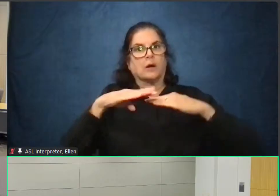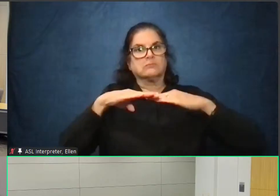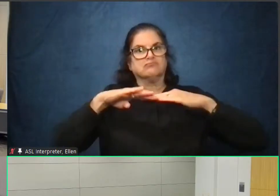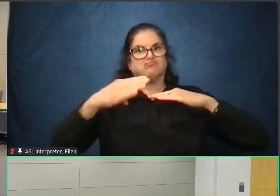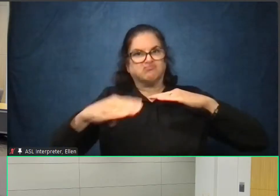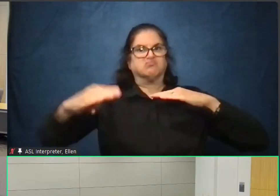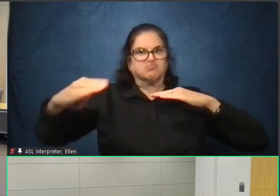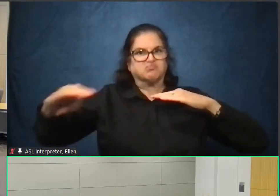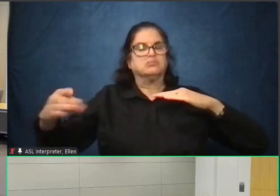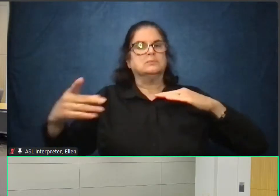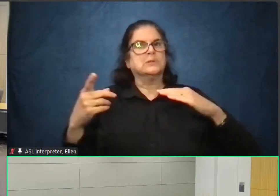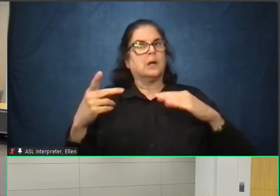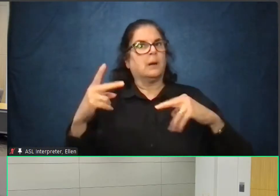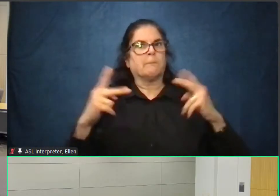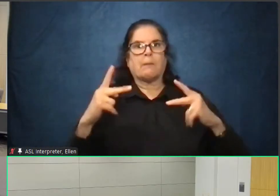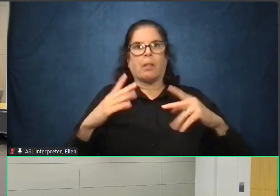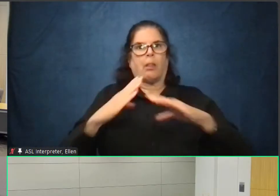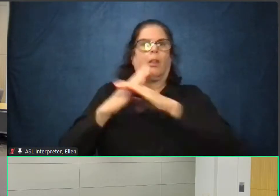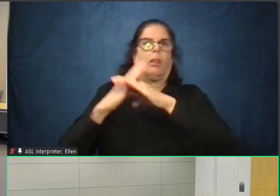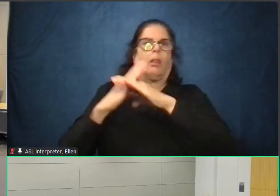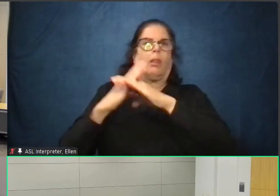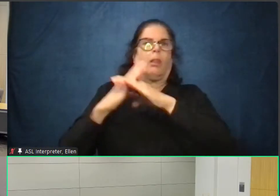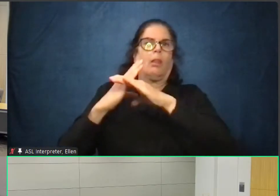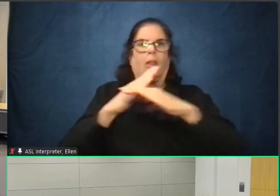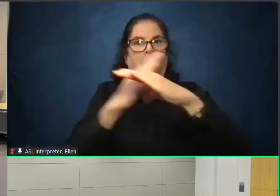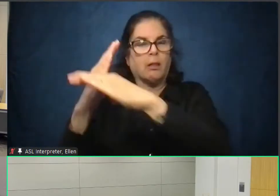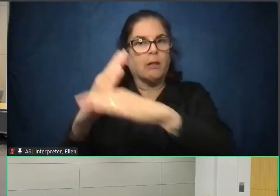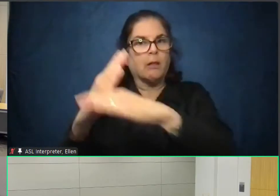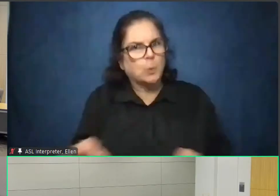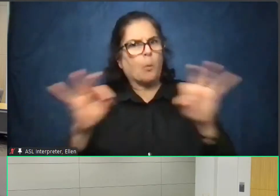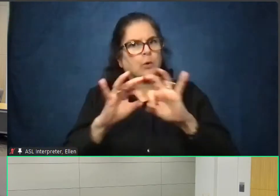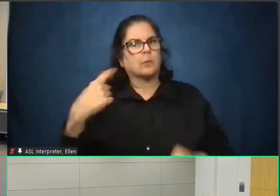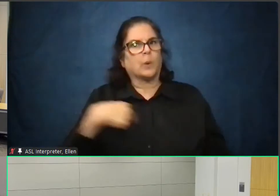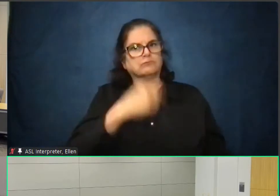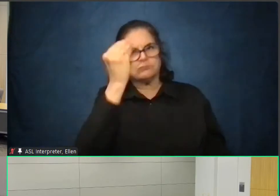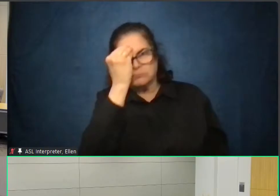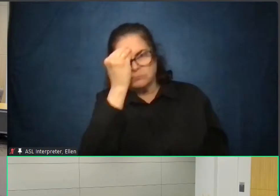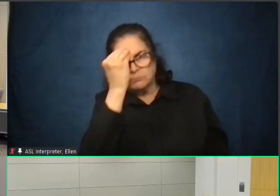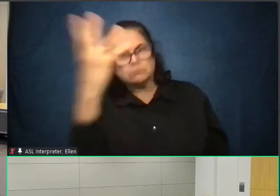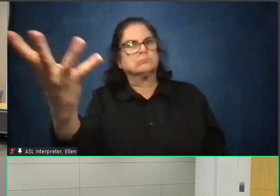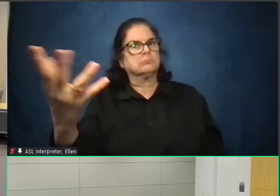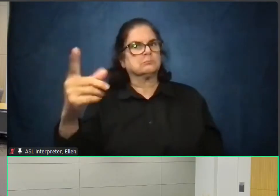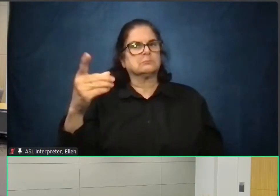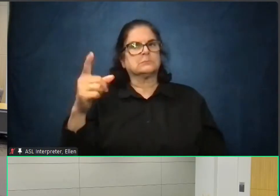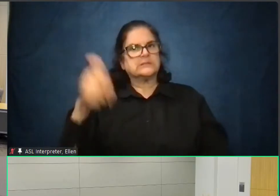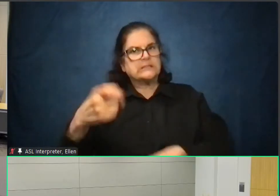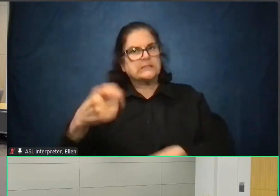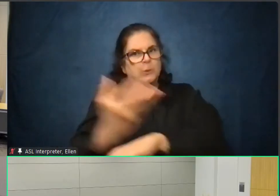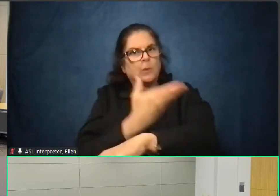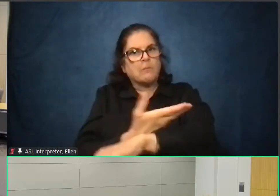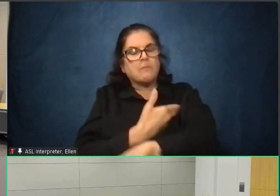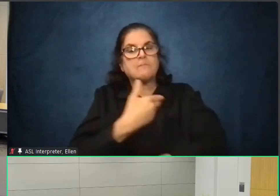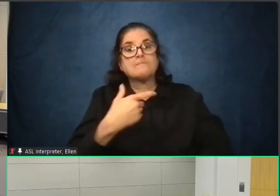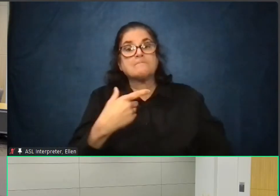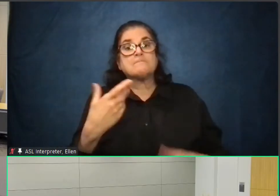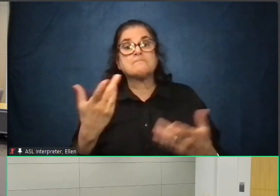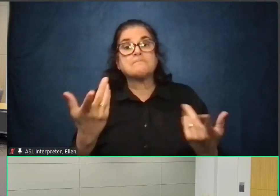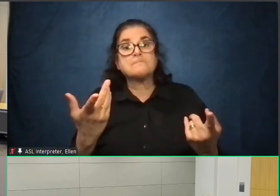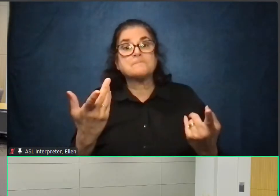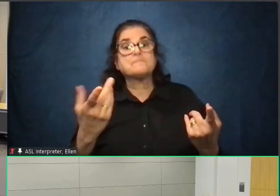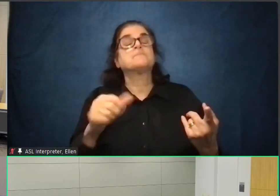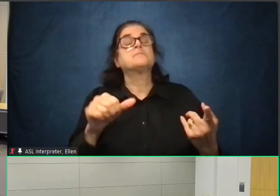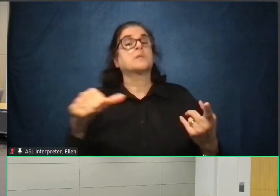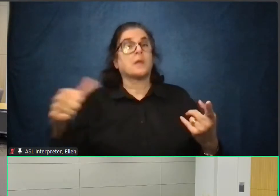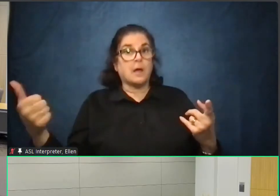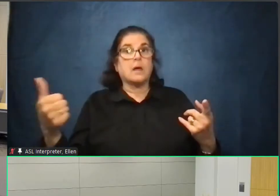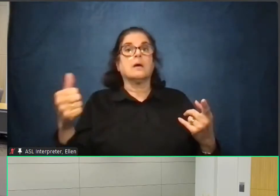that's a huge problem. So anyway. Yeah, I might add an event then, sorry. I shared with you, Irma. This is